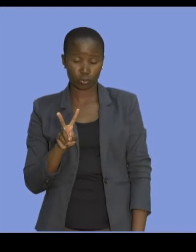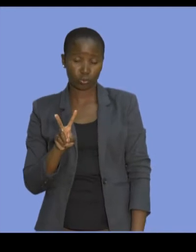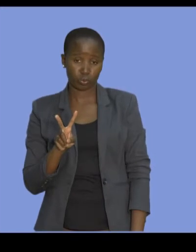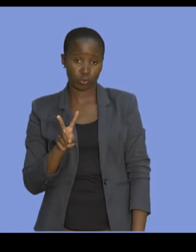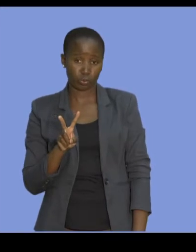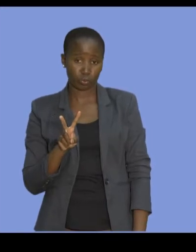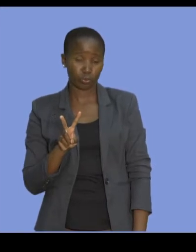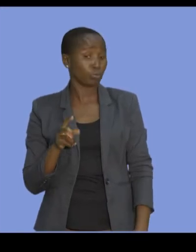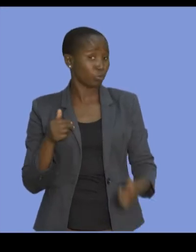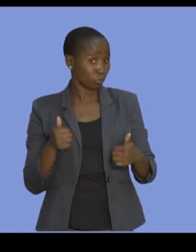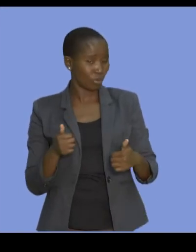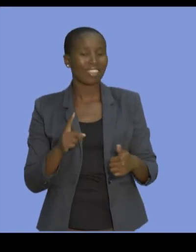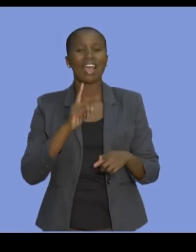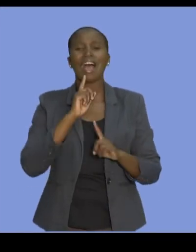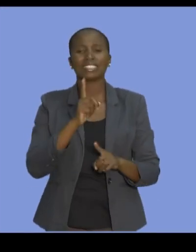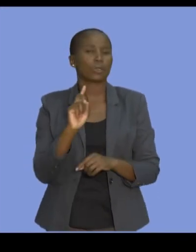Okay, which give us